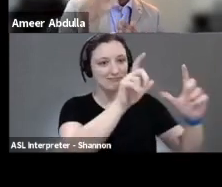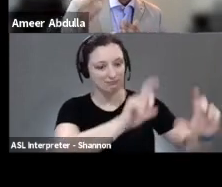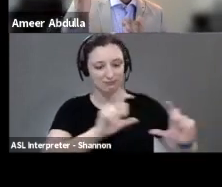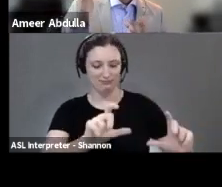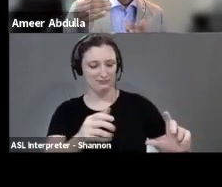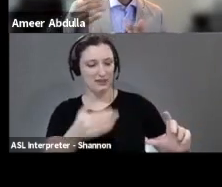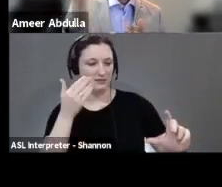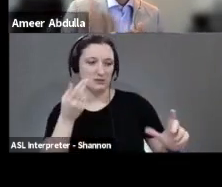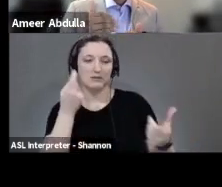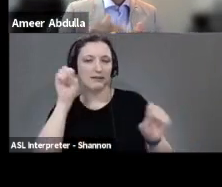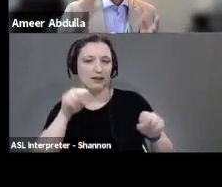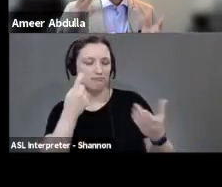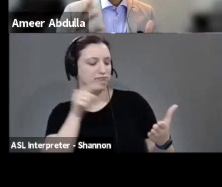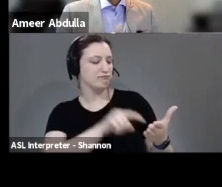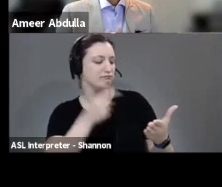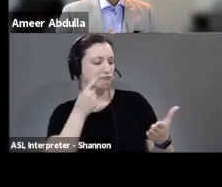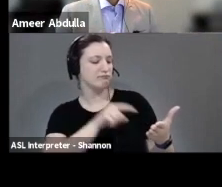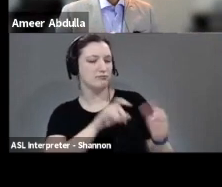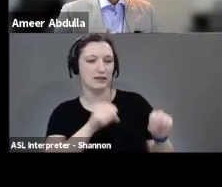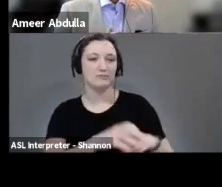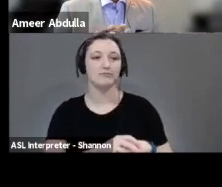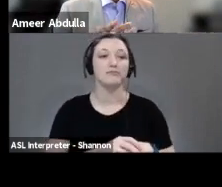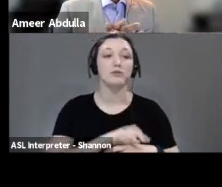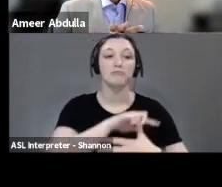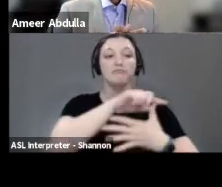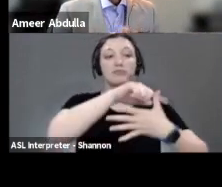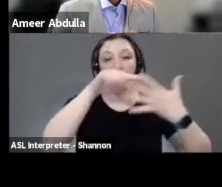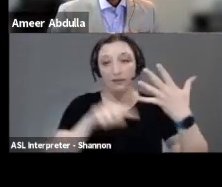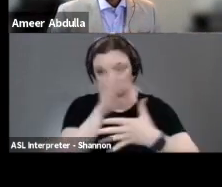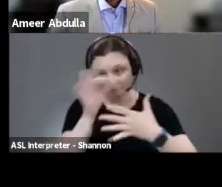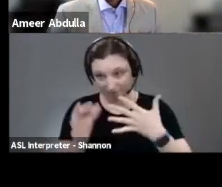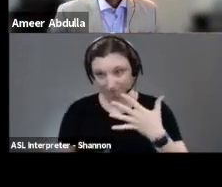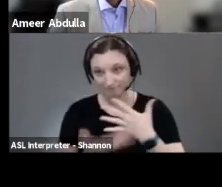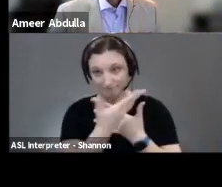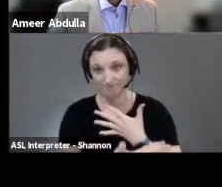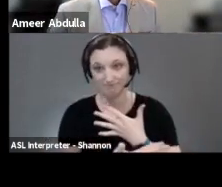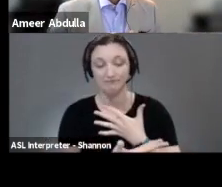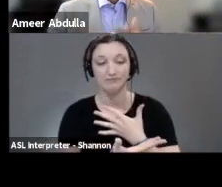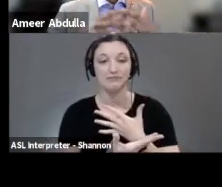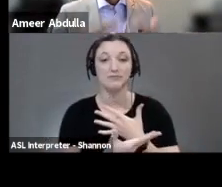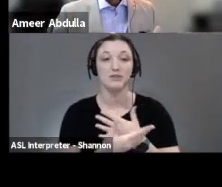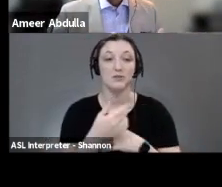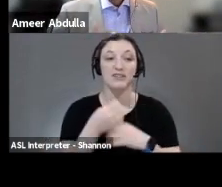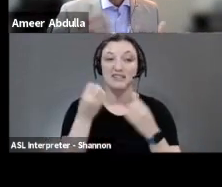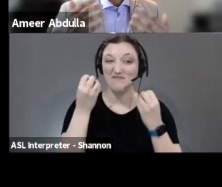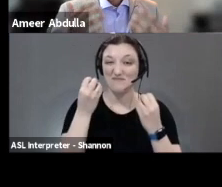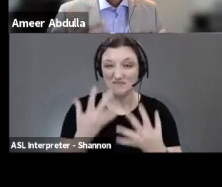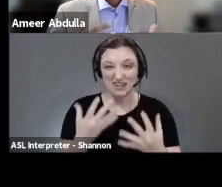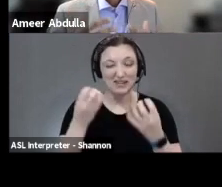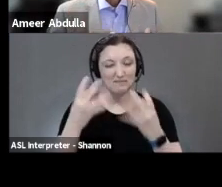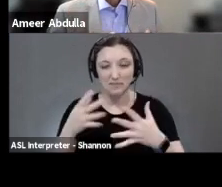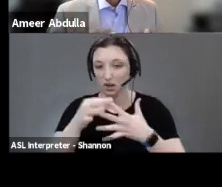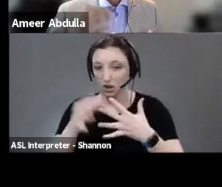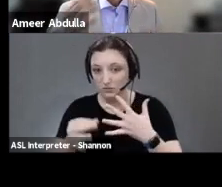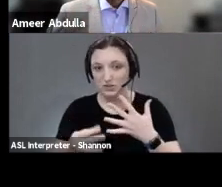dividend, stock option, short-term loan, long-term loan, those are the 5 options. Because this is a multifaceted approach, because there are so